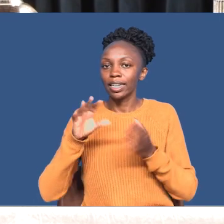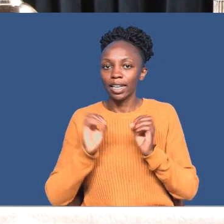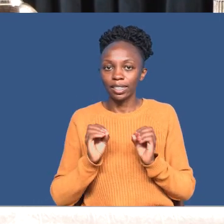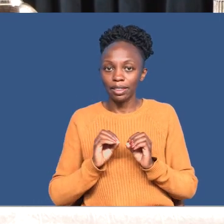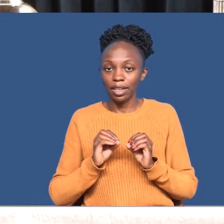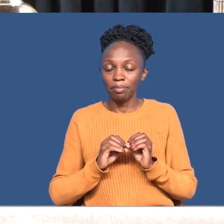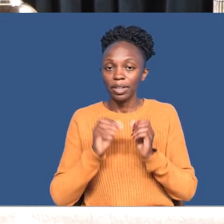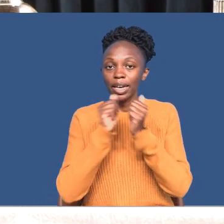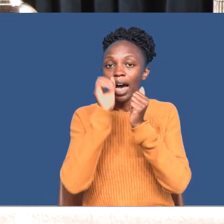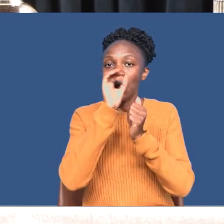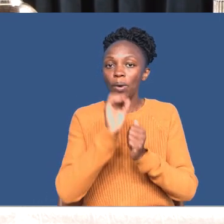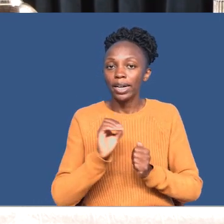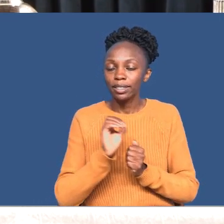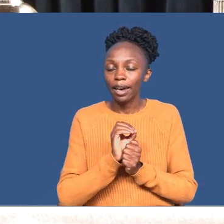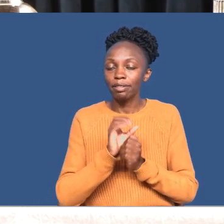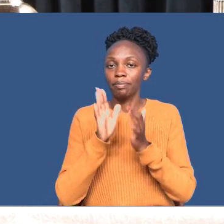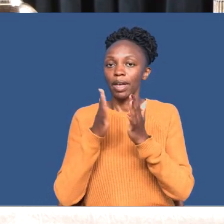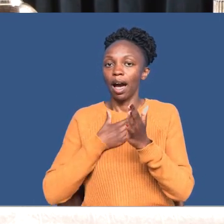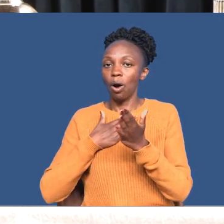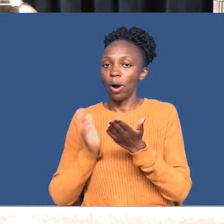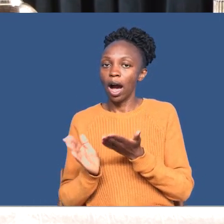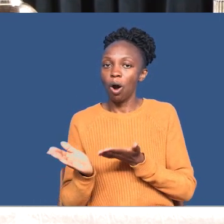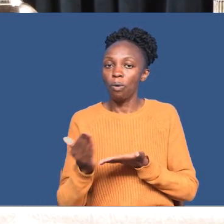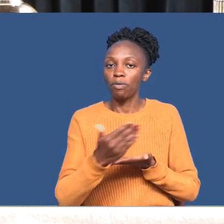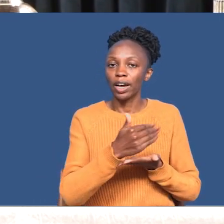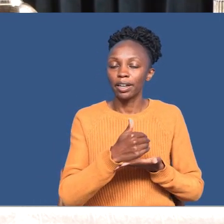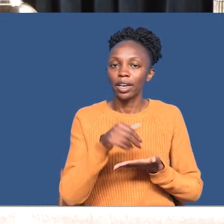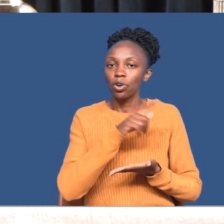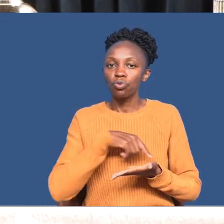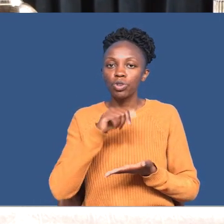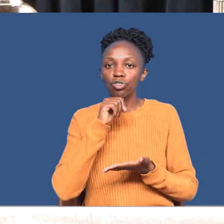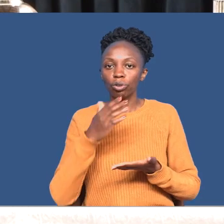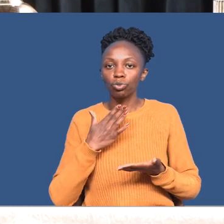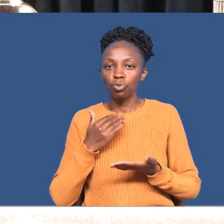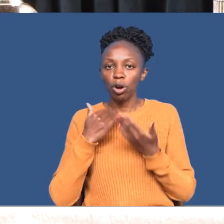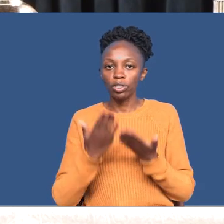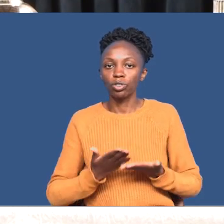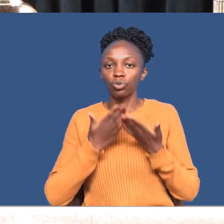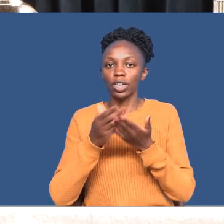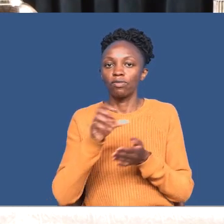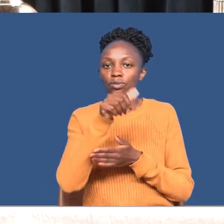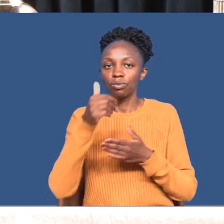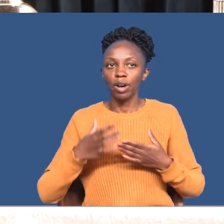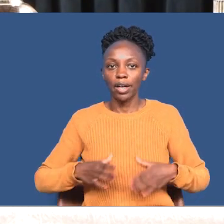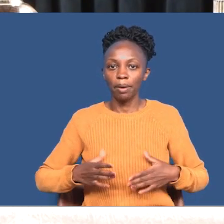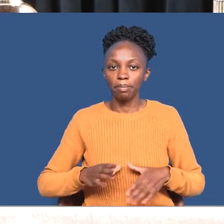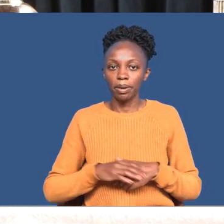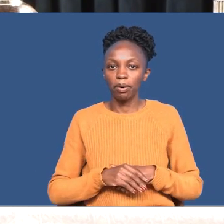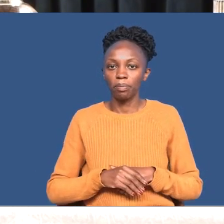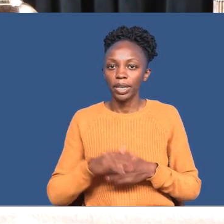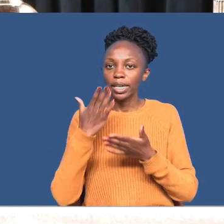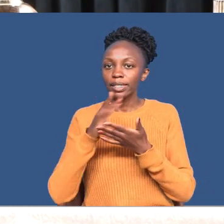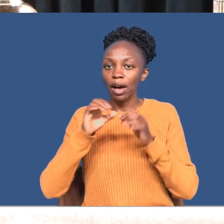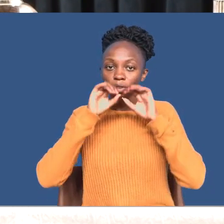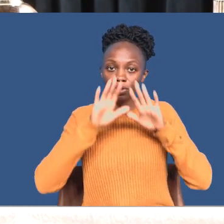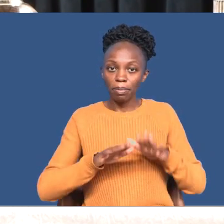our tithes and our offerings. We do not want to give to other people. Some of the blessings